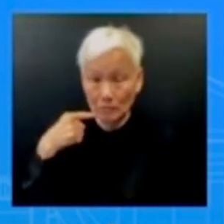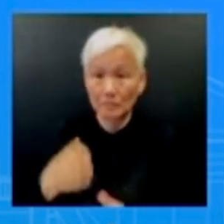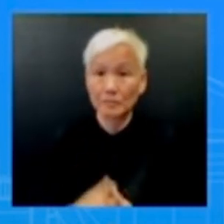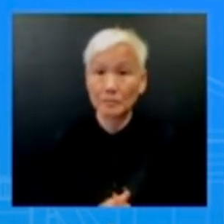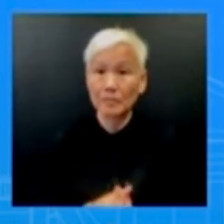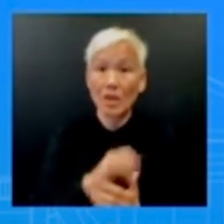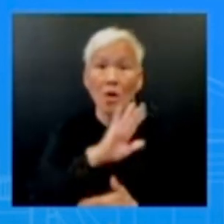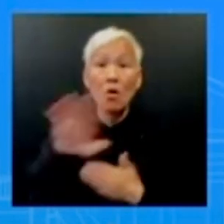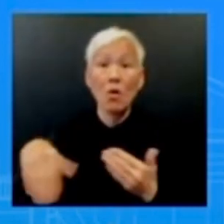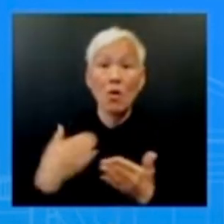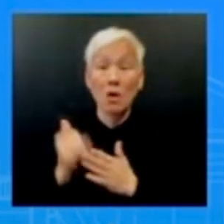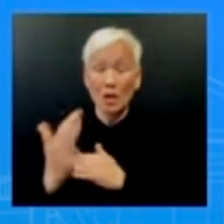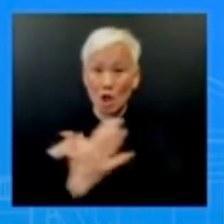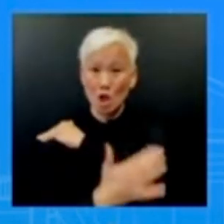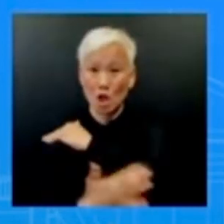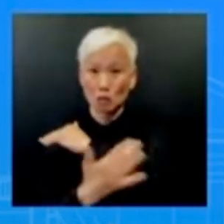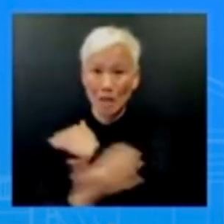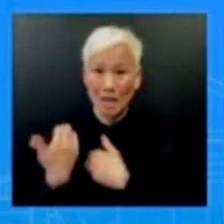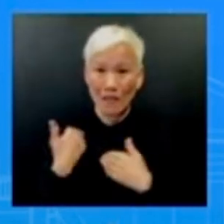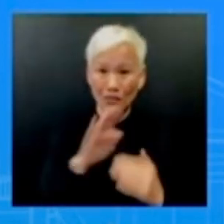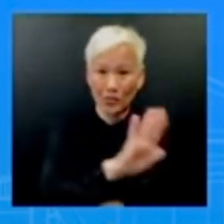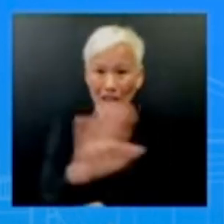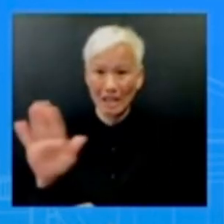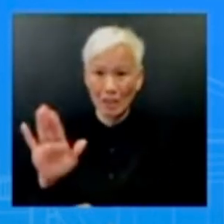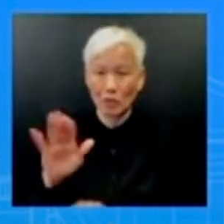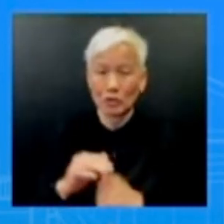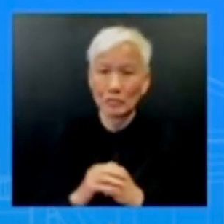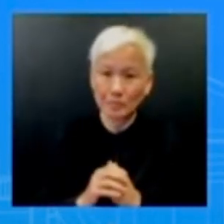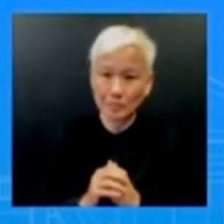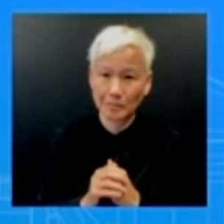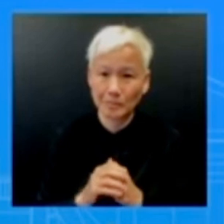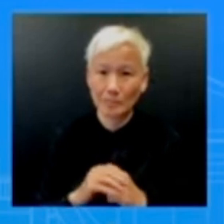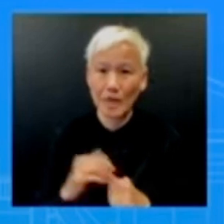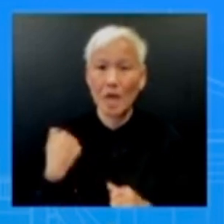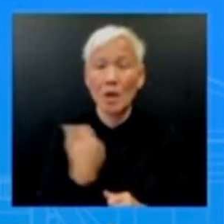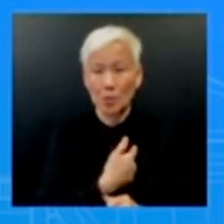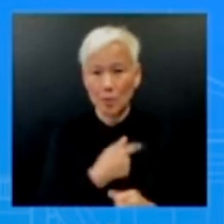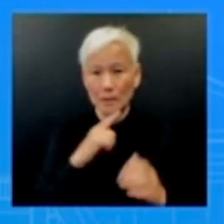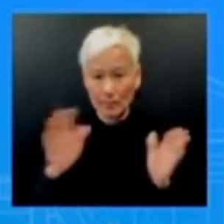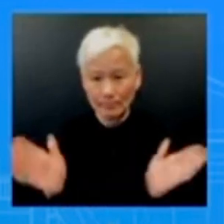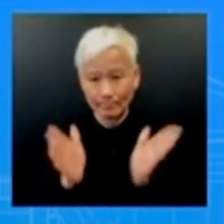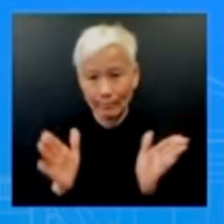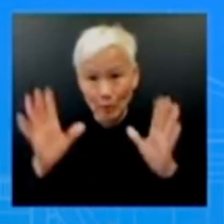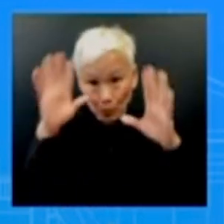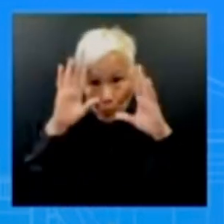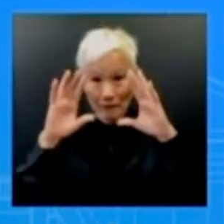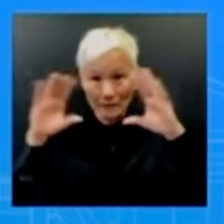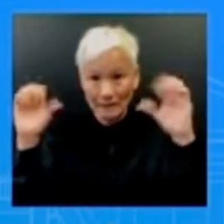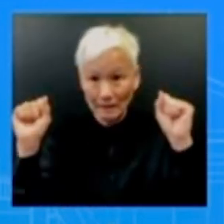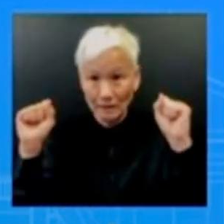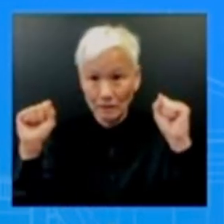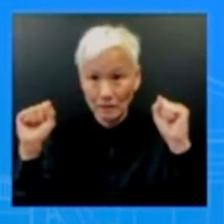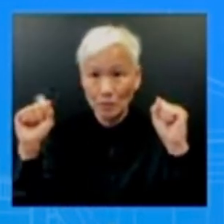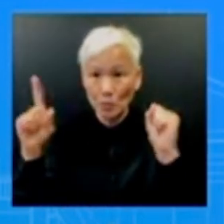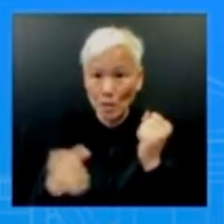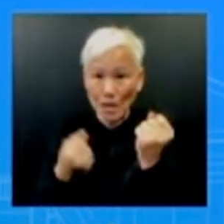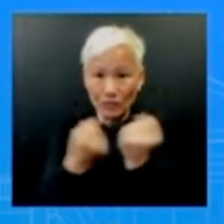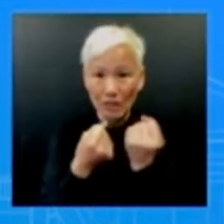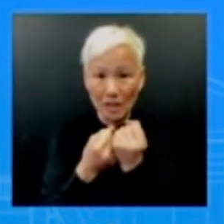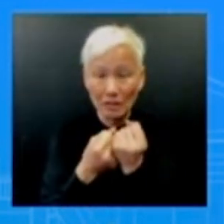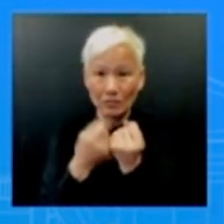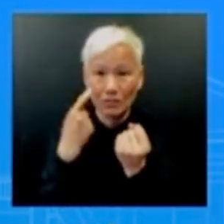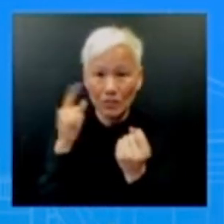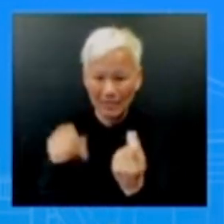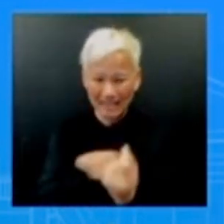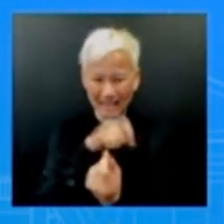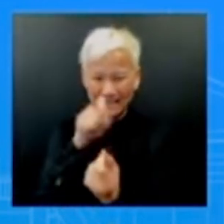countries. We encouraged President Xi to advocate for this exact essential key point, which must